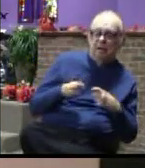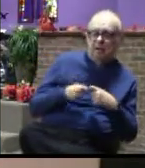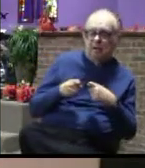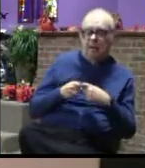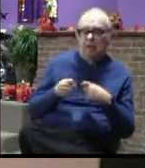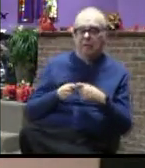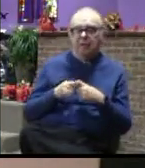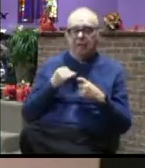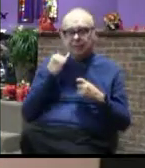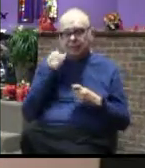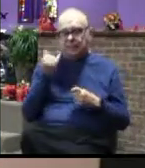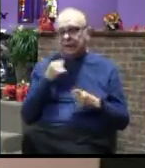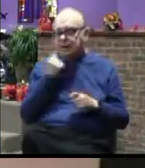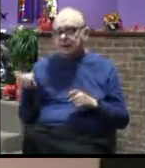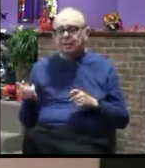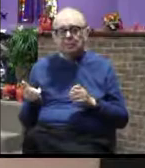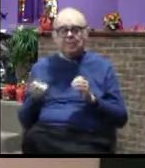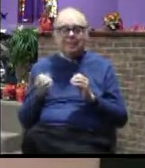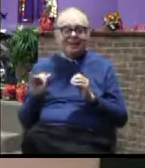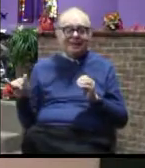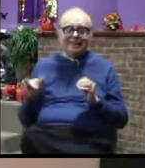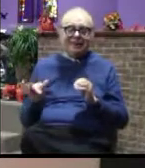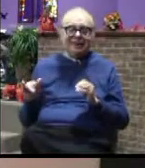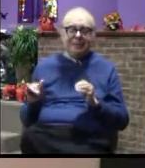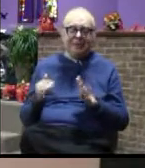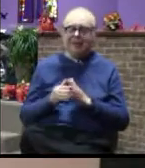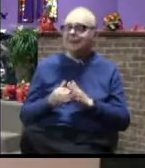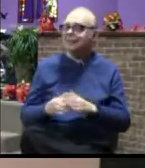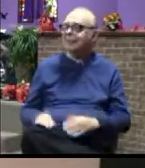I'm going to see if I can't get another 300,000 out of it.